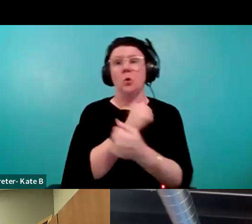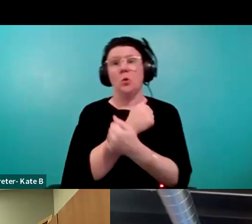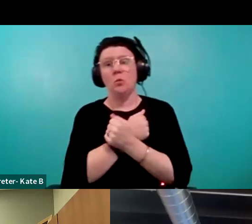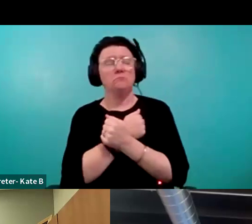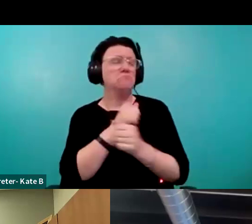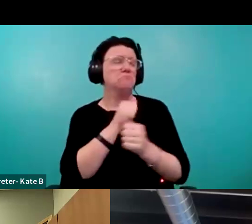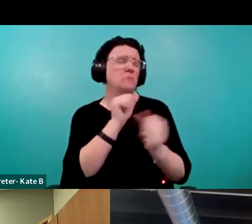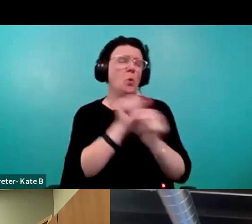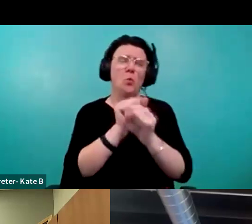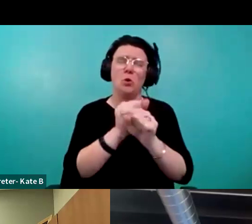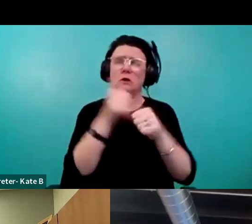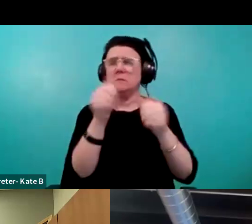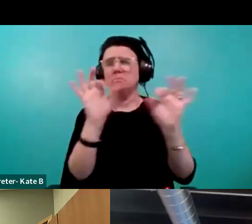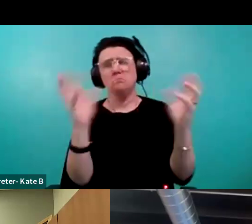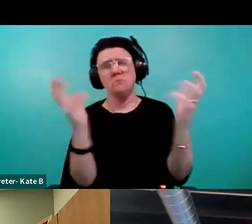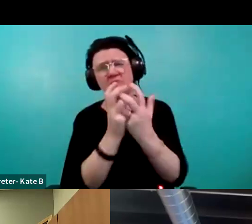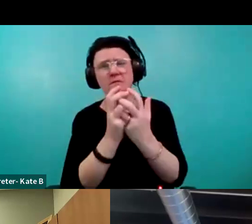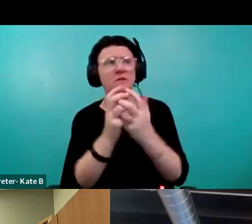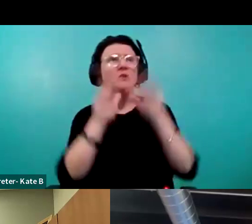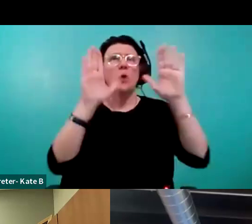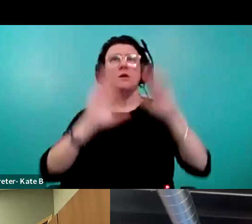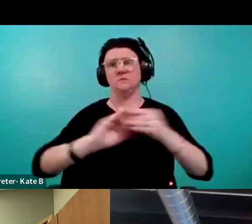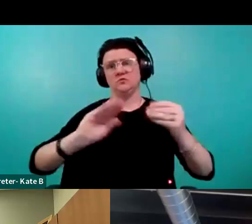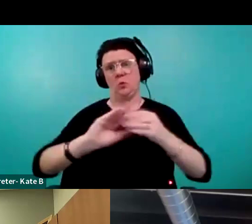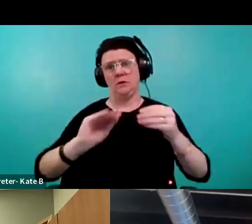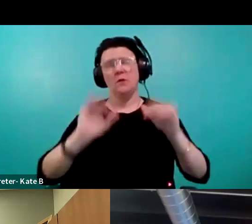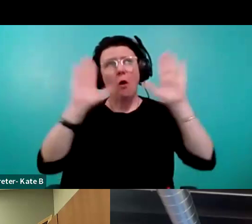them. And it's a great story.